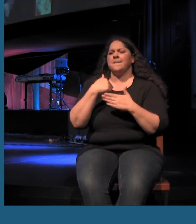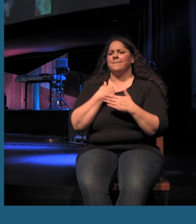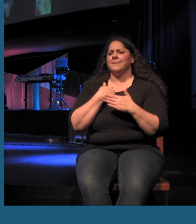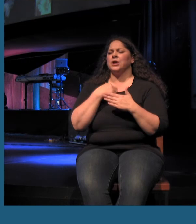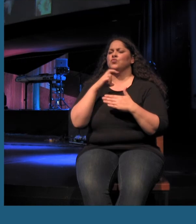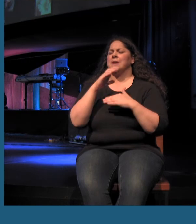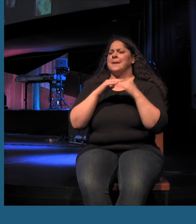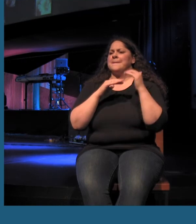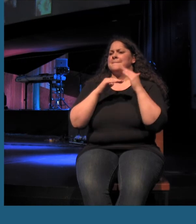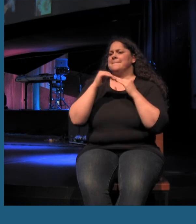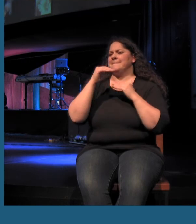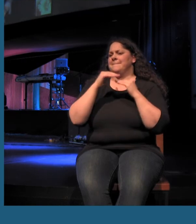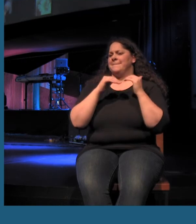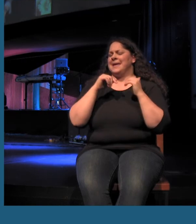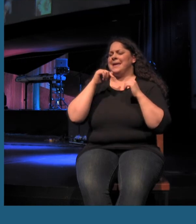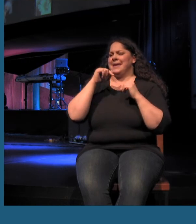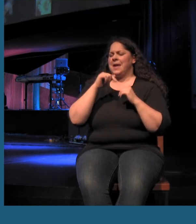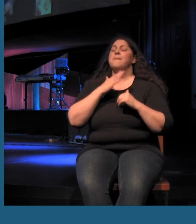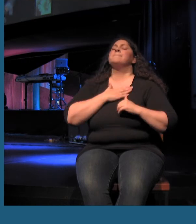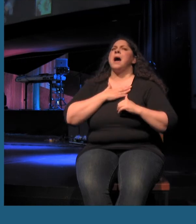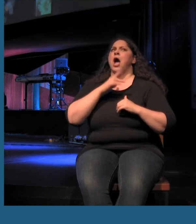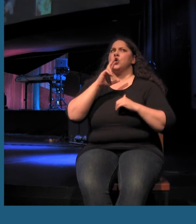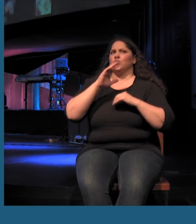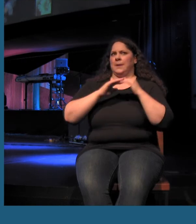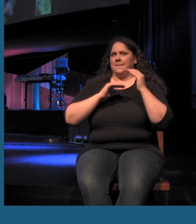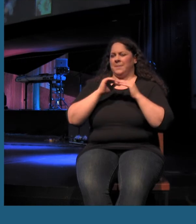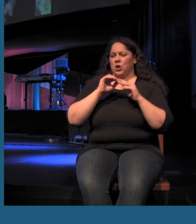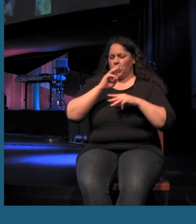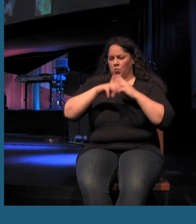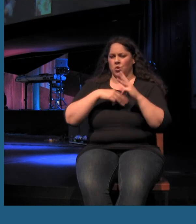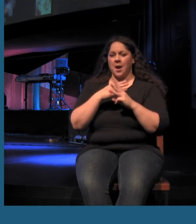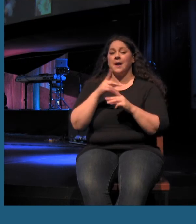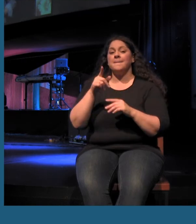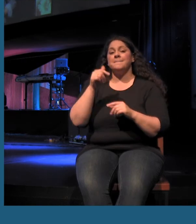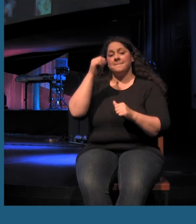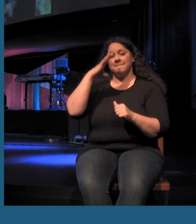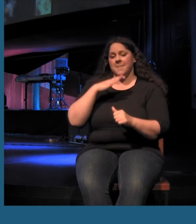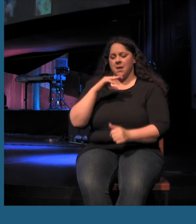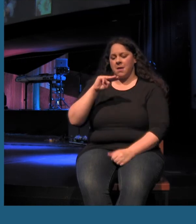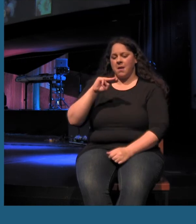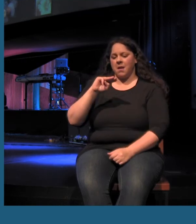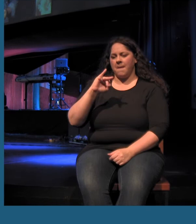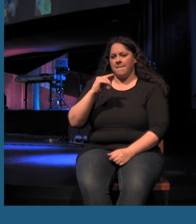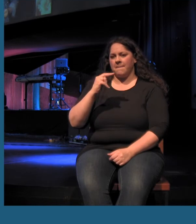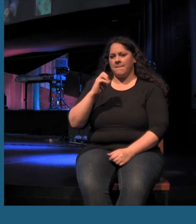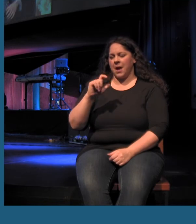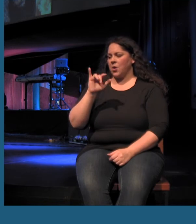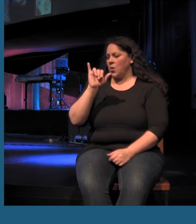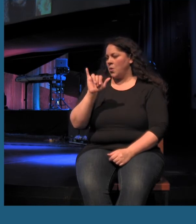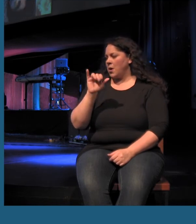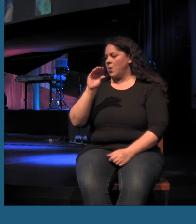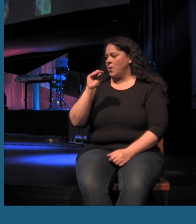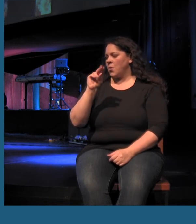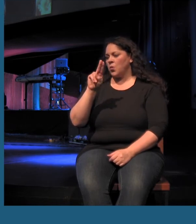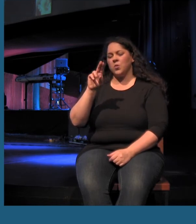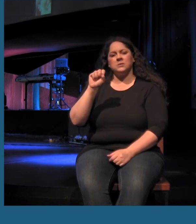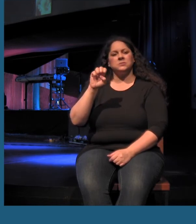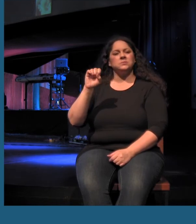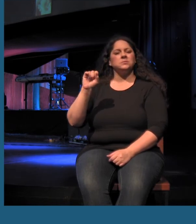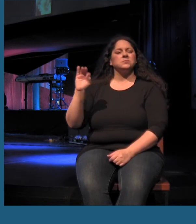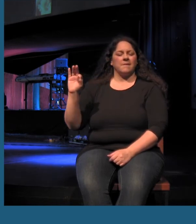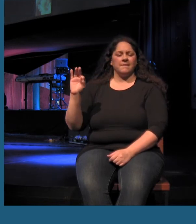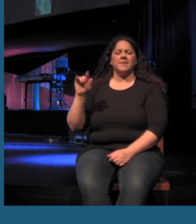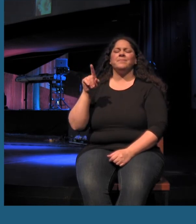World, or God Help Me Rebuild My Broken World. I think it's This Broken World by Dr. Michael Youssef. And it's a very thought-provoking